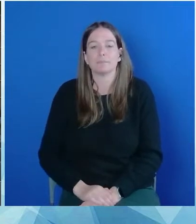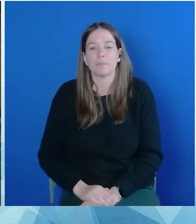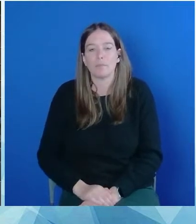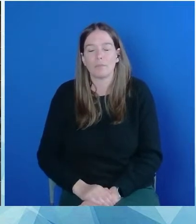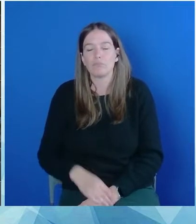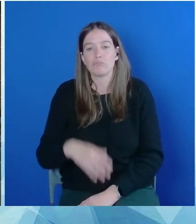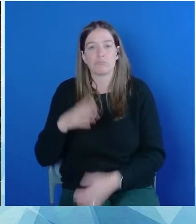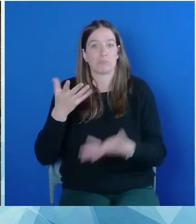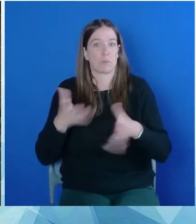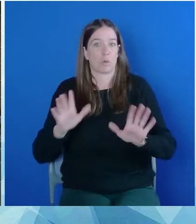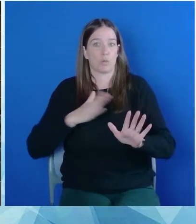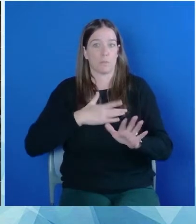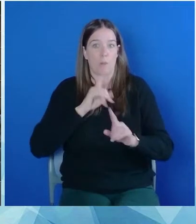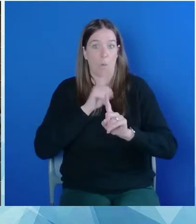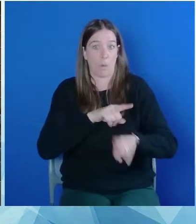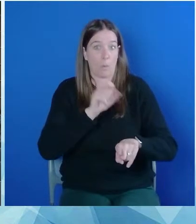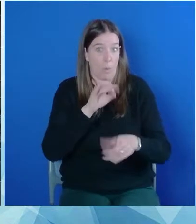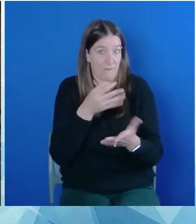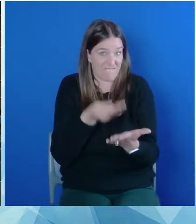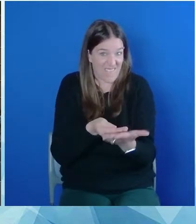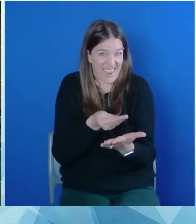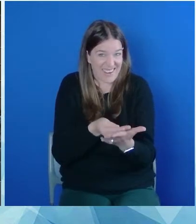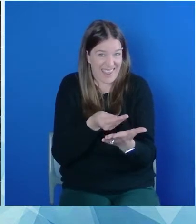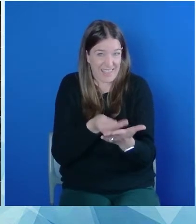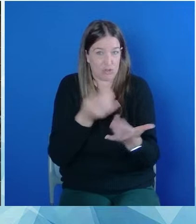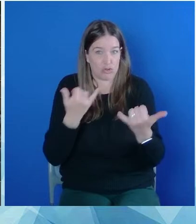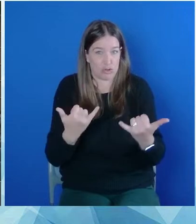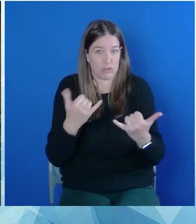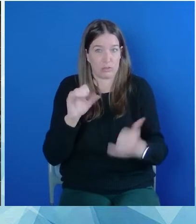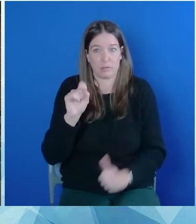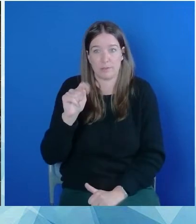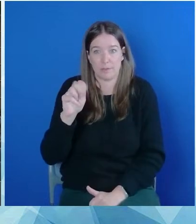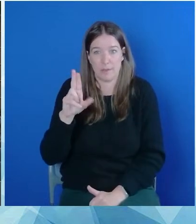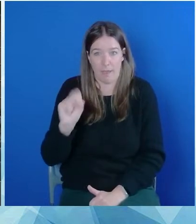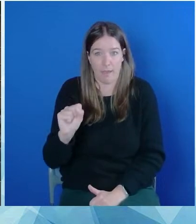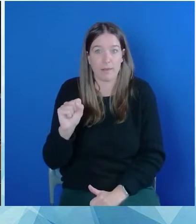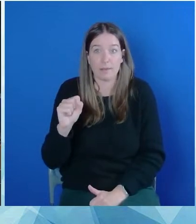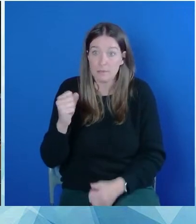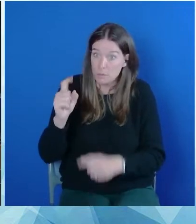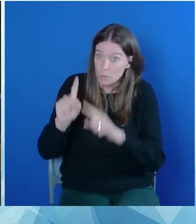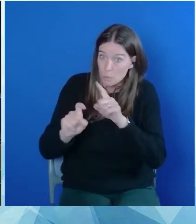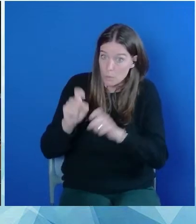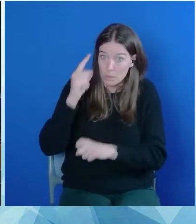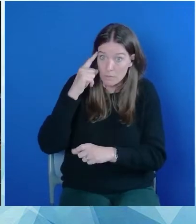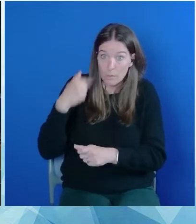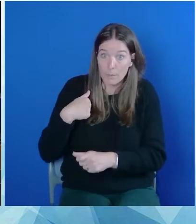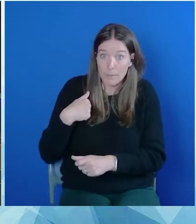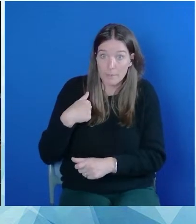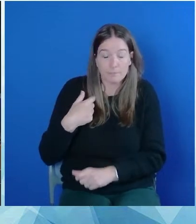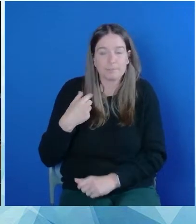of the financial status, and I'm available for any questions. Thank you. Any questions?